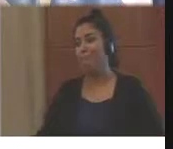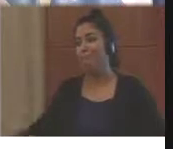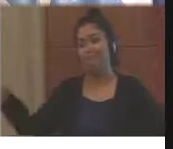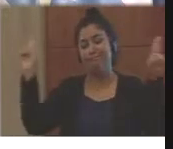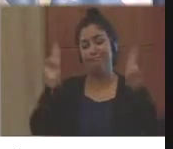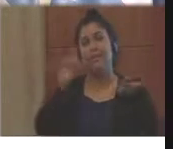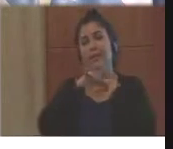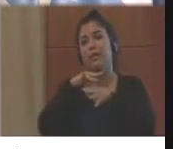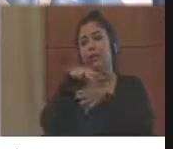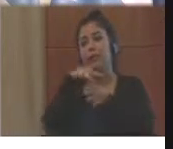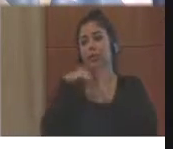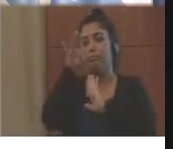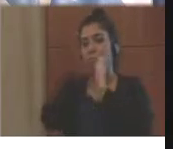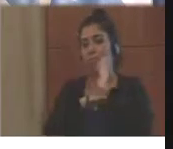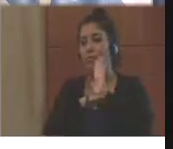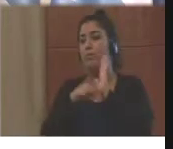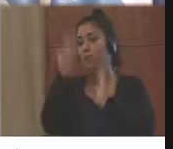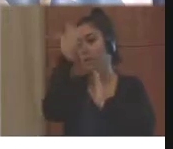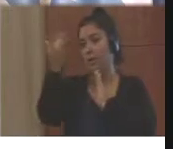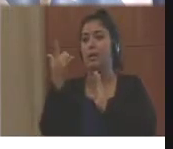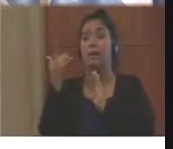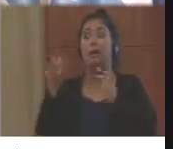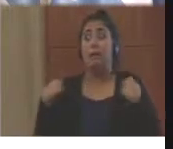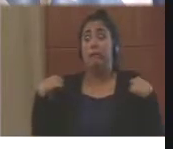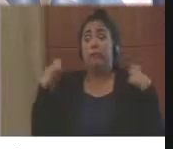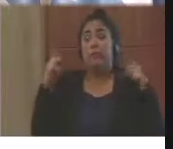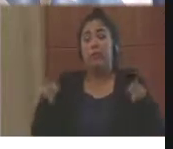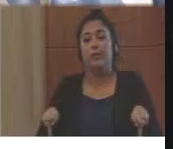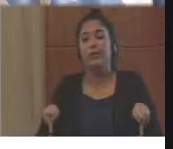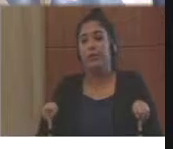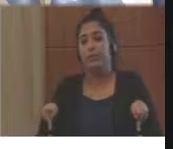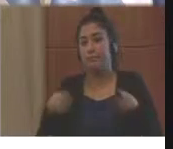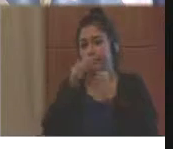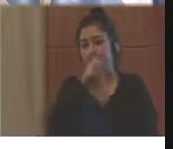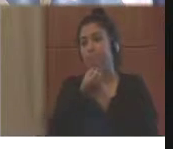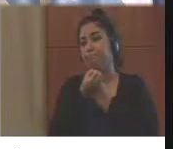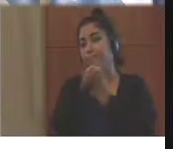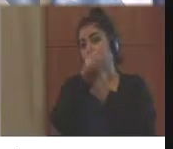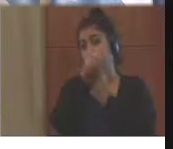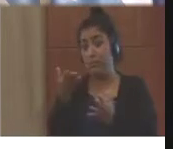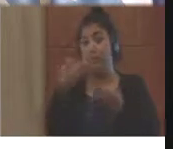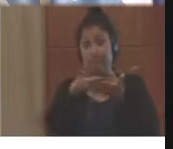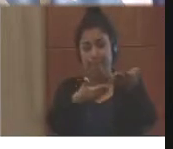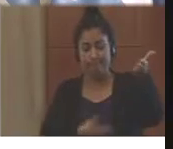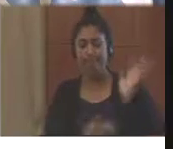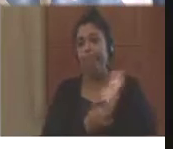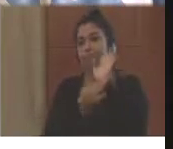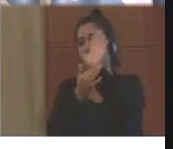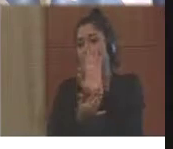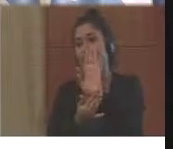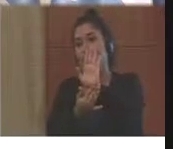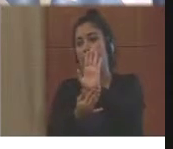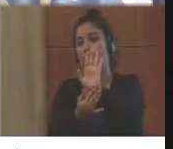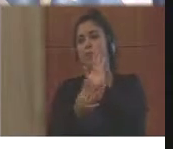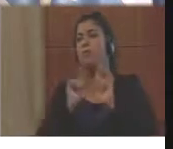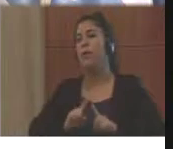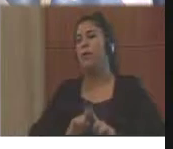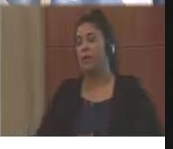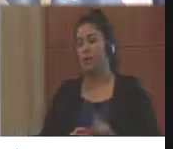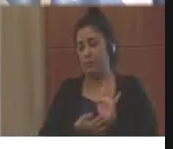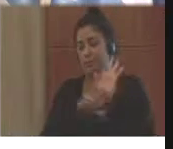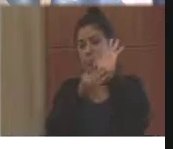Nations, UNISDR, for this invitation and for the opportunity to allow us